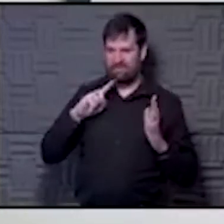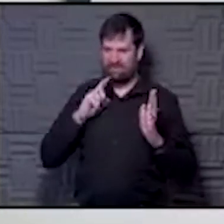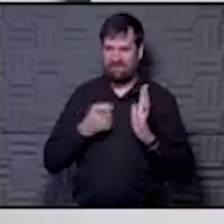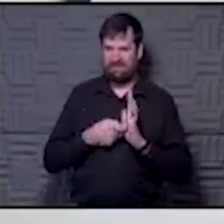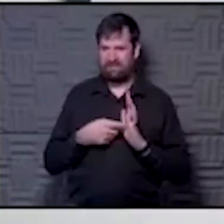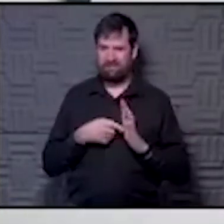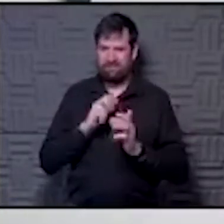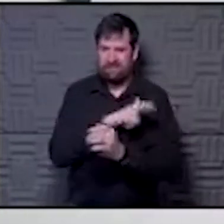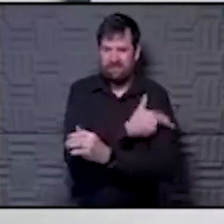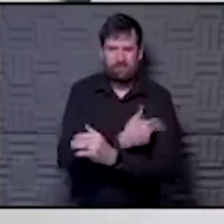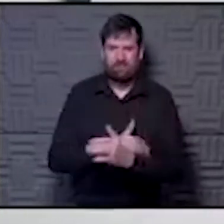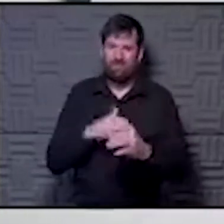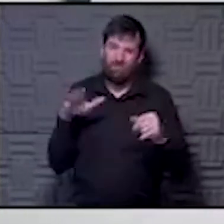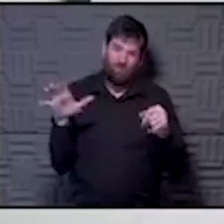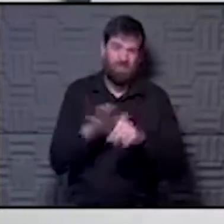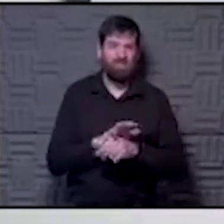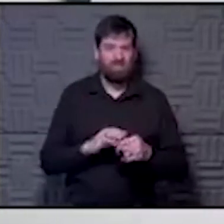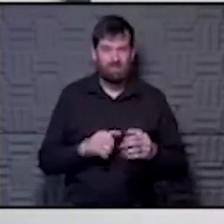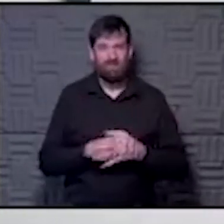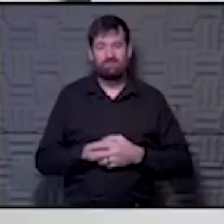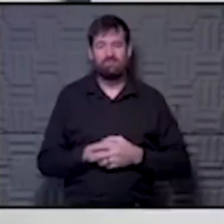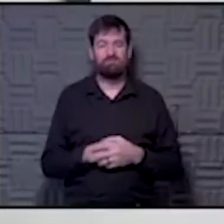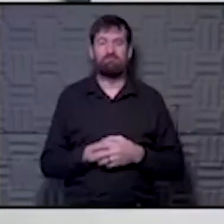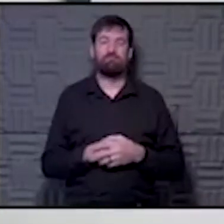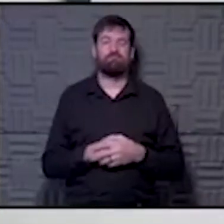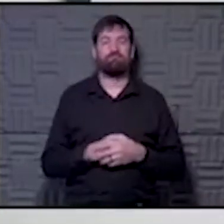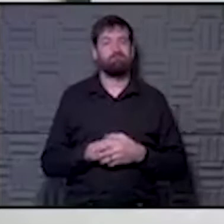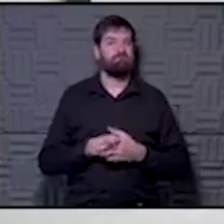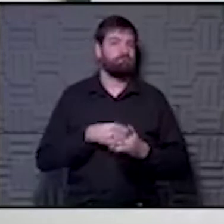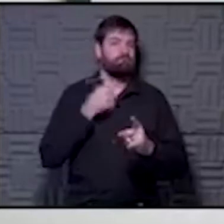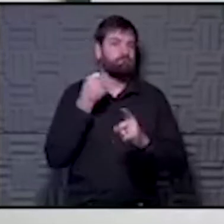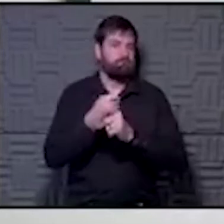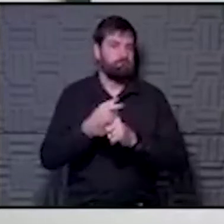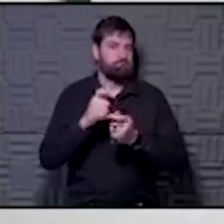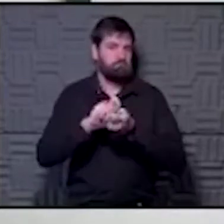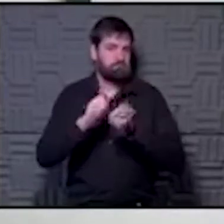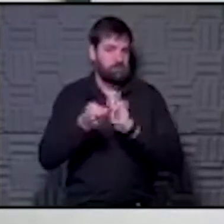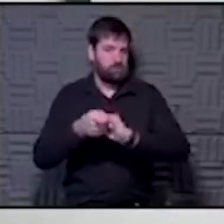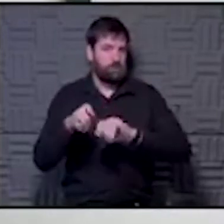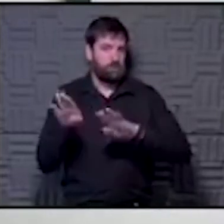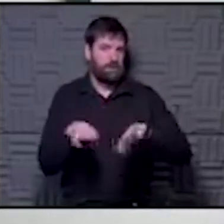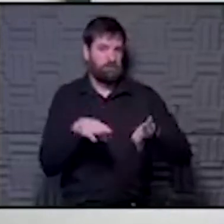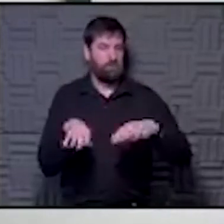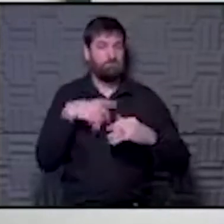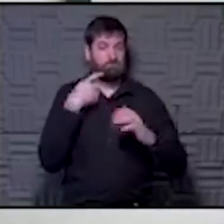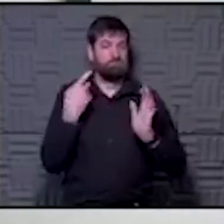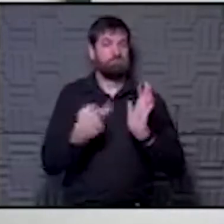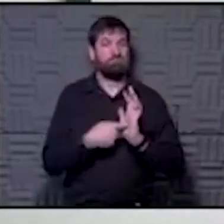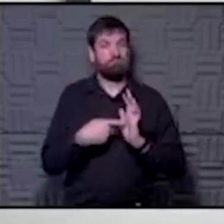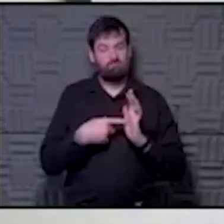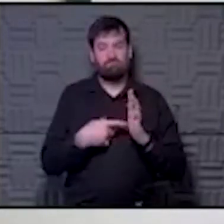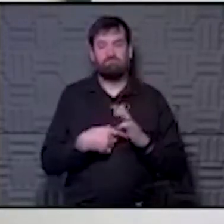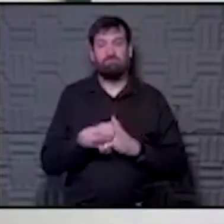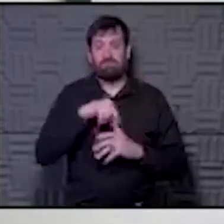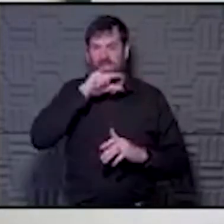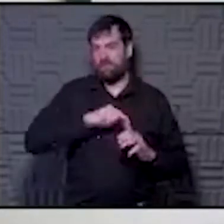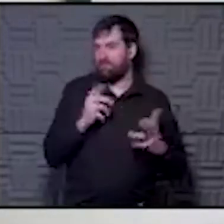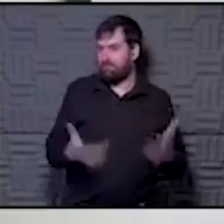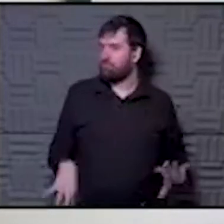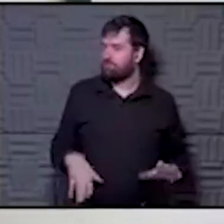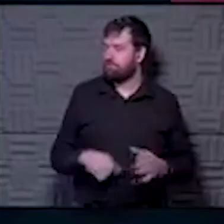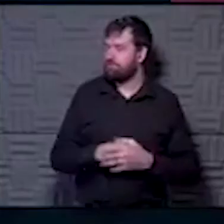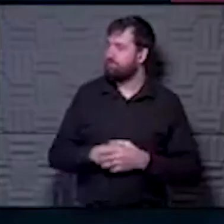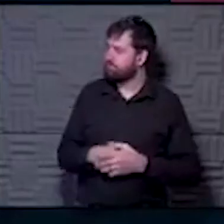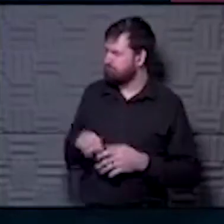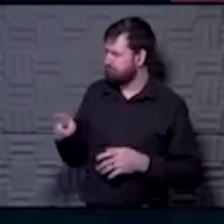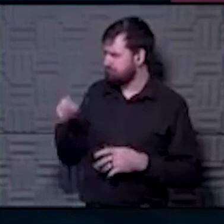are overwhelmed. So I think that definitely influenced people's behavior, and we saw some changes after the Thanksgiving holiday.